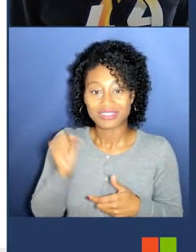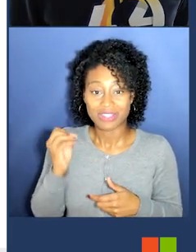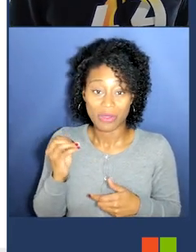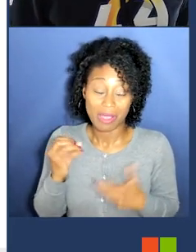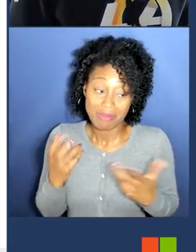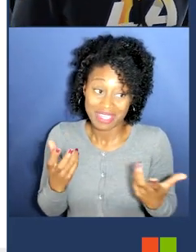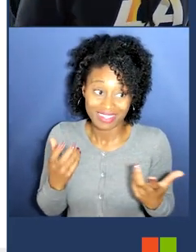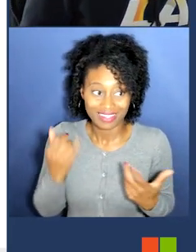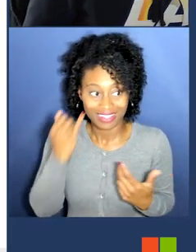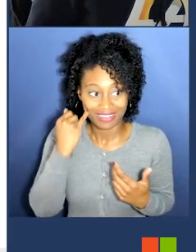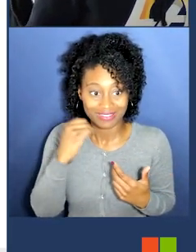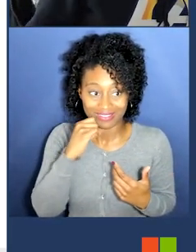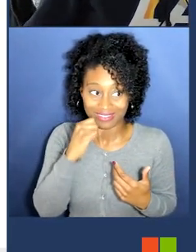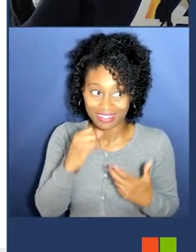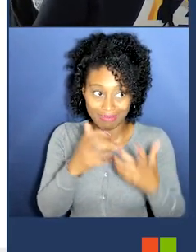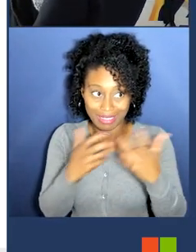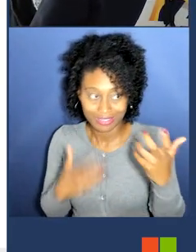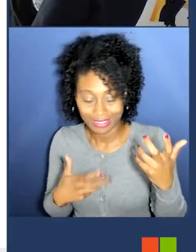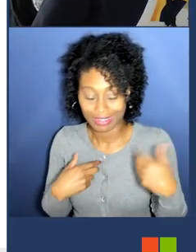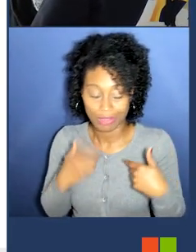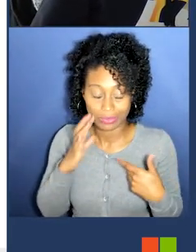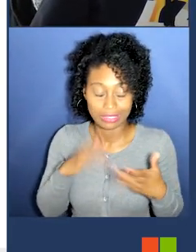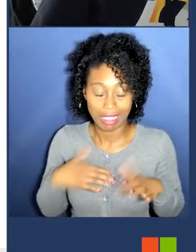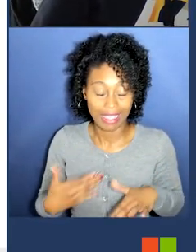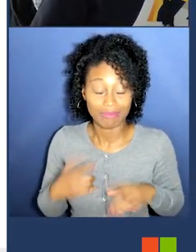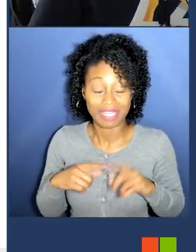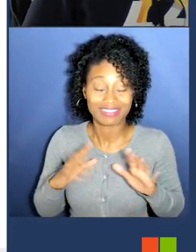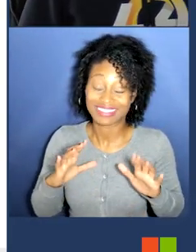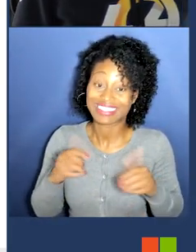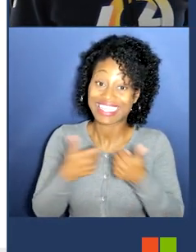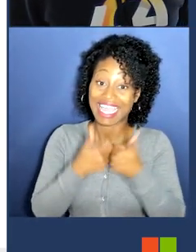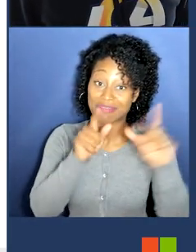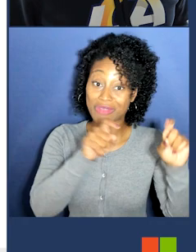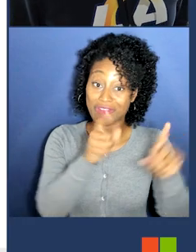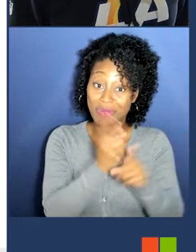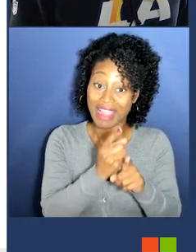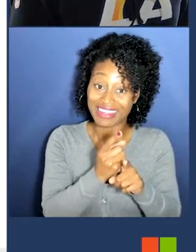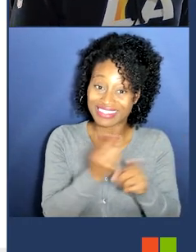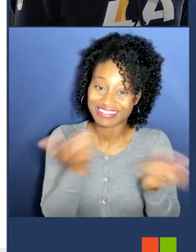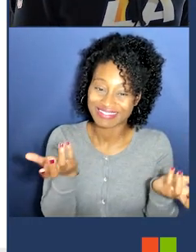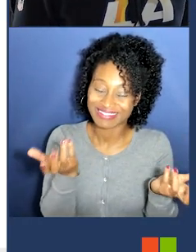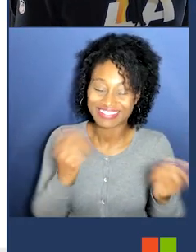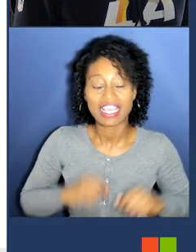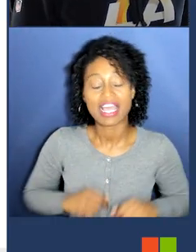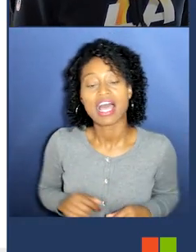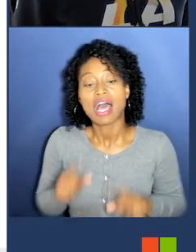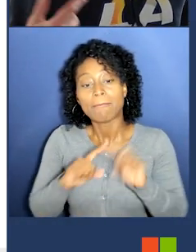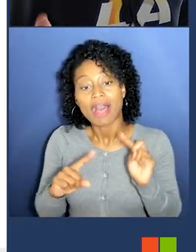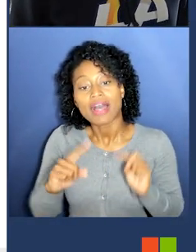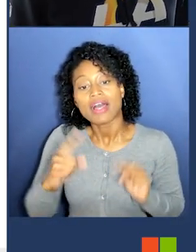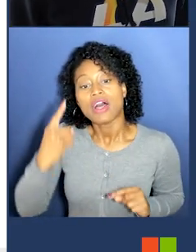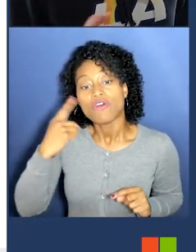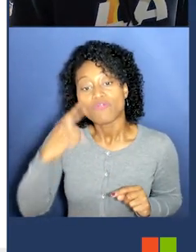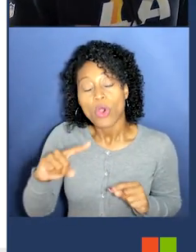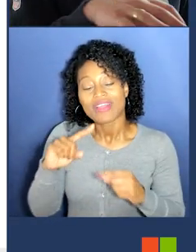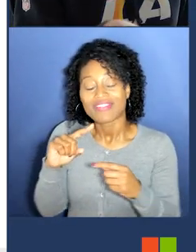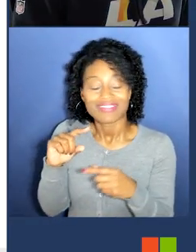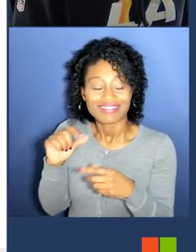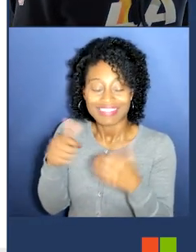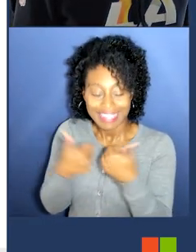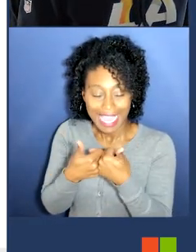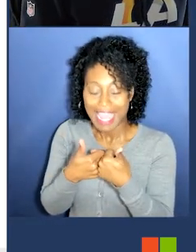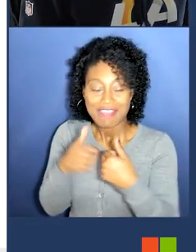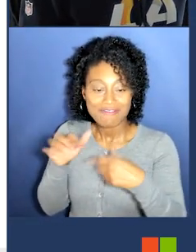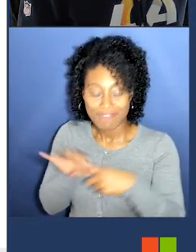server, right? So we need to give it a function name. This is purely internal for internal reference